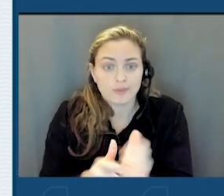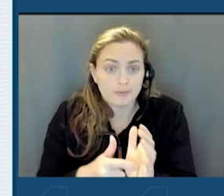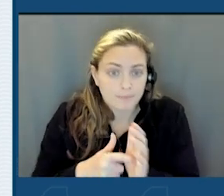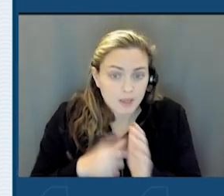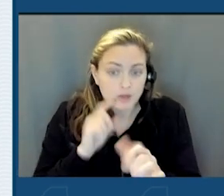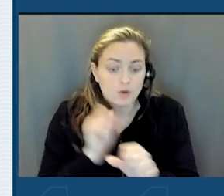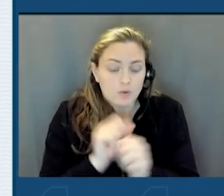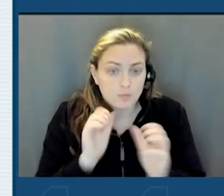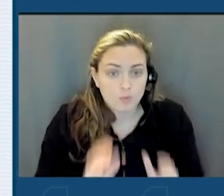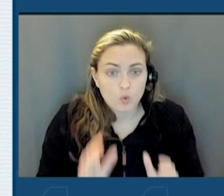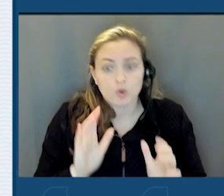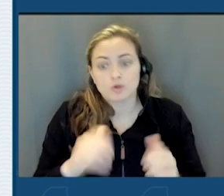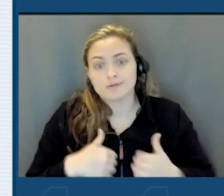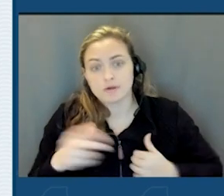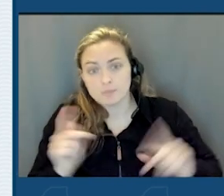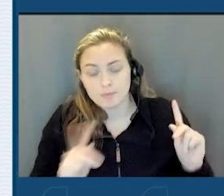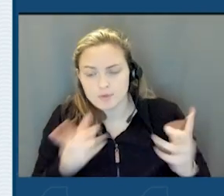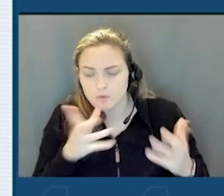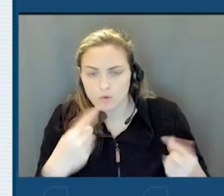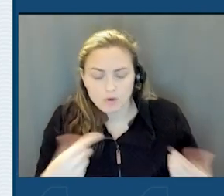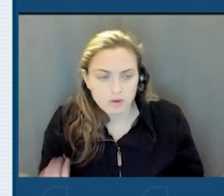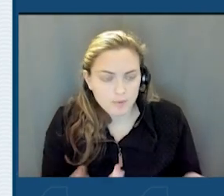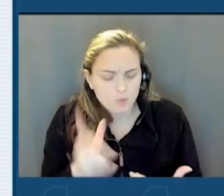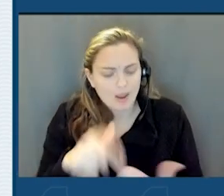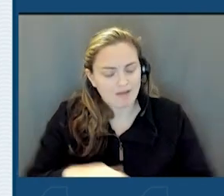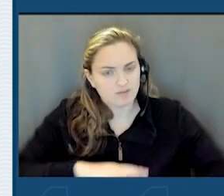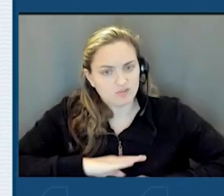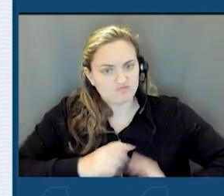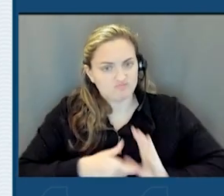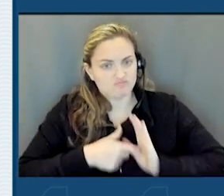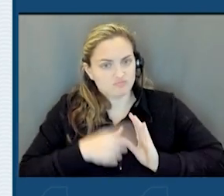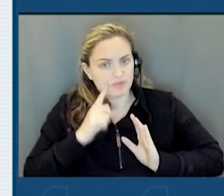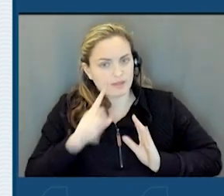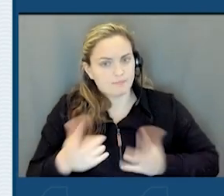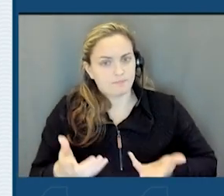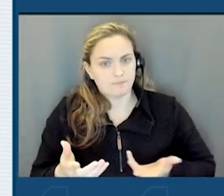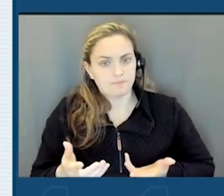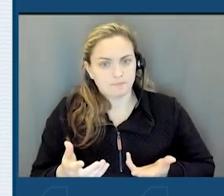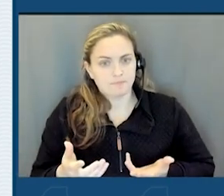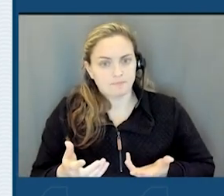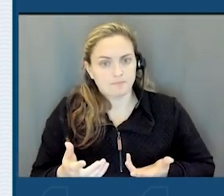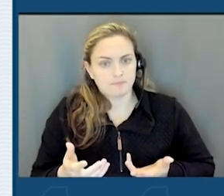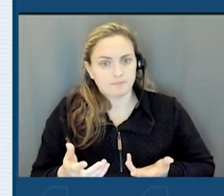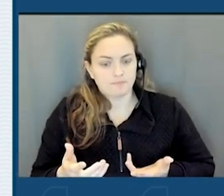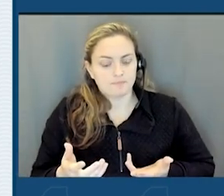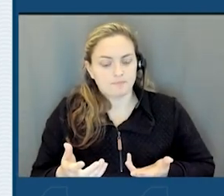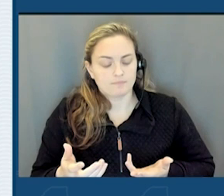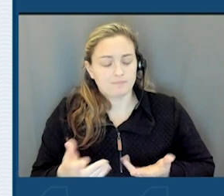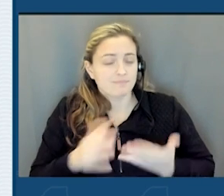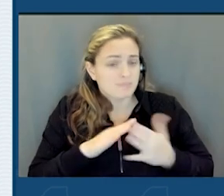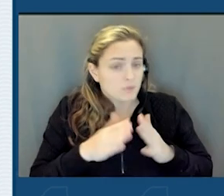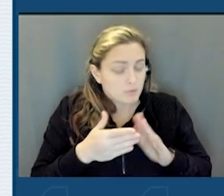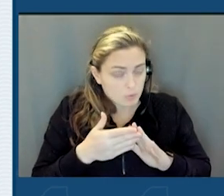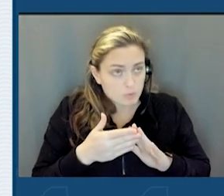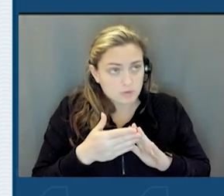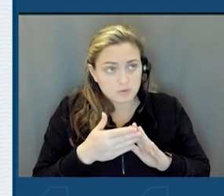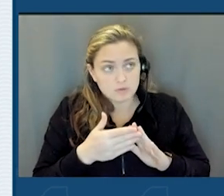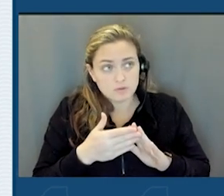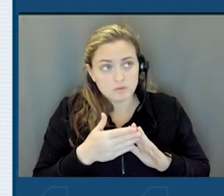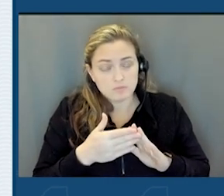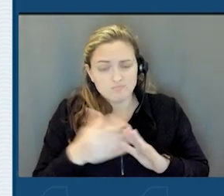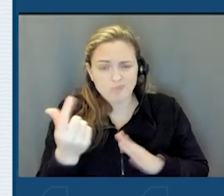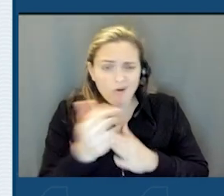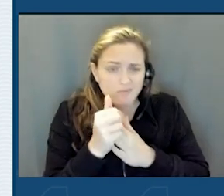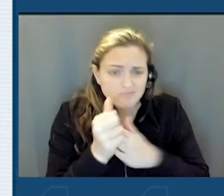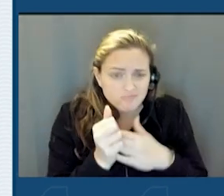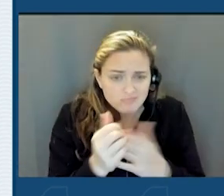young people, and people want to come here. We have to meet that demand. And communities will have all the flexibility they